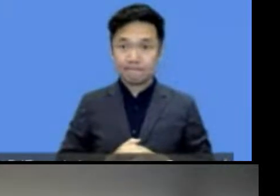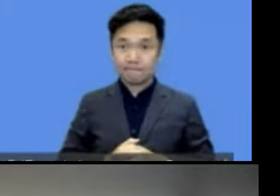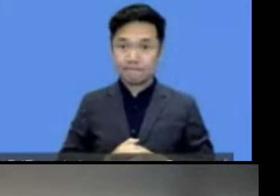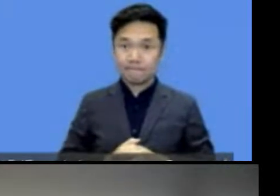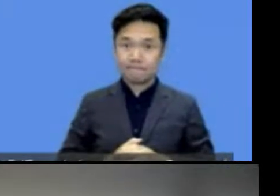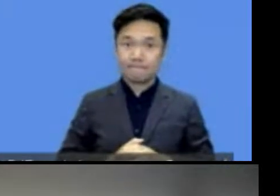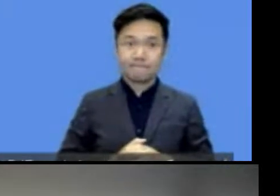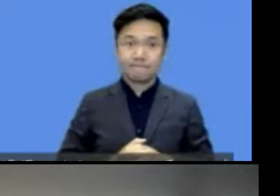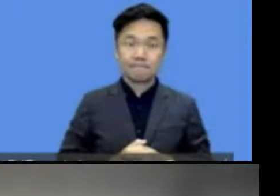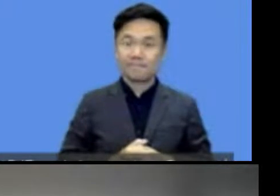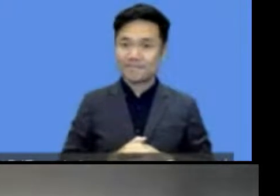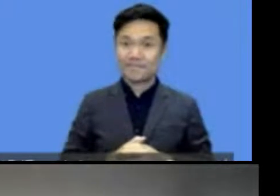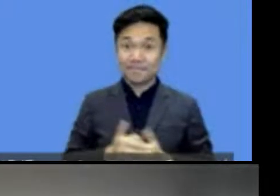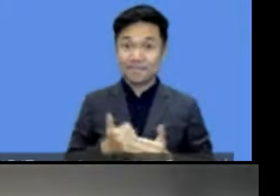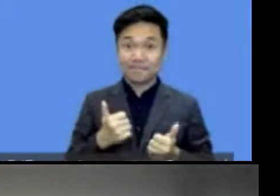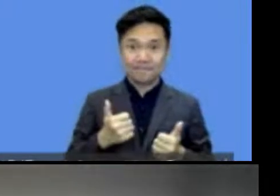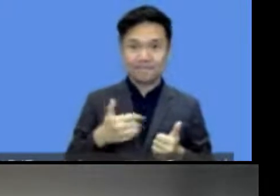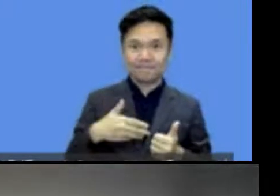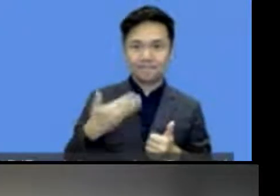Thank you.